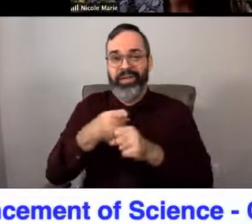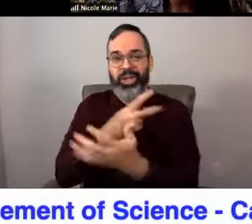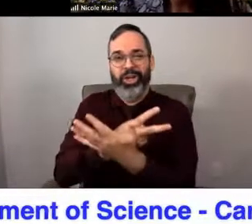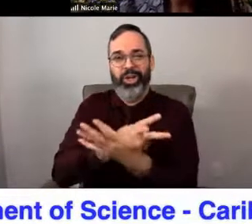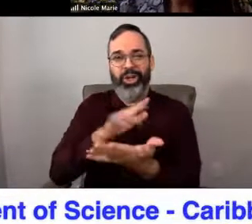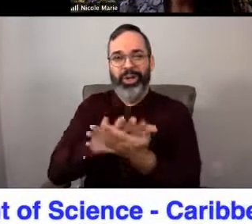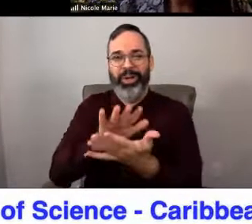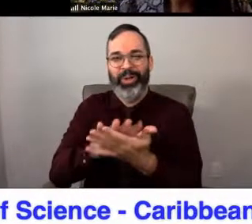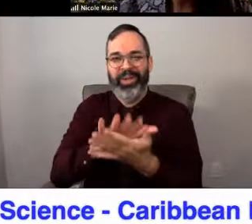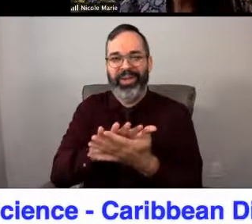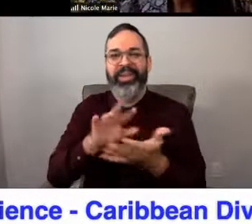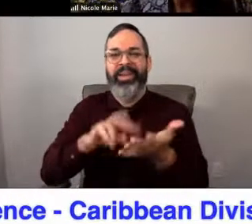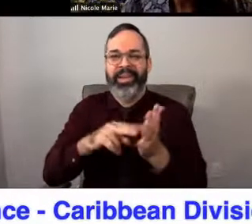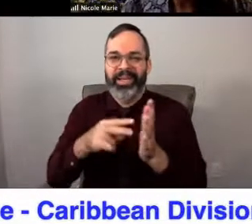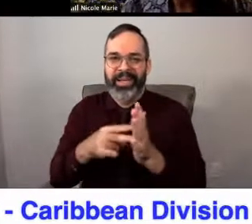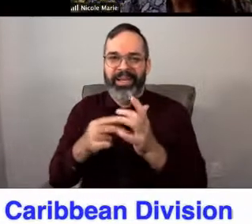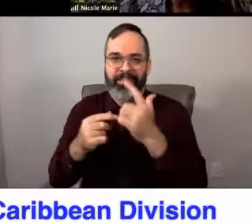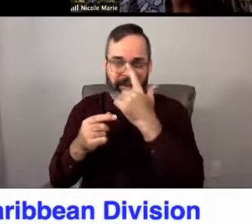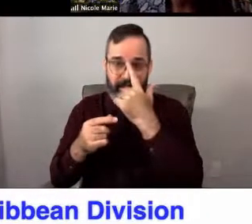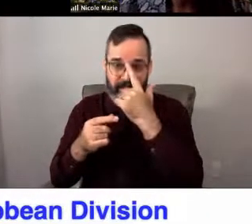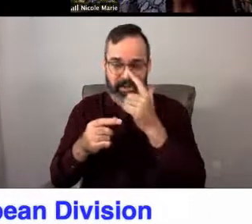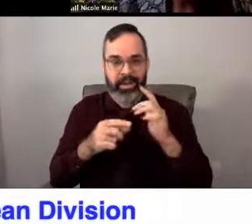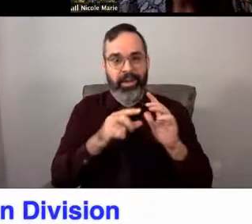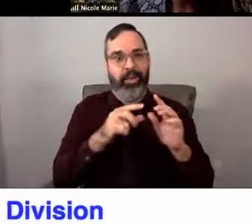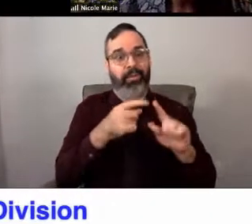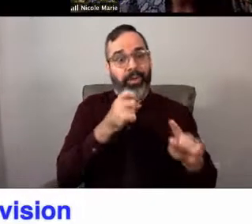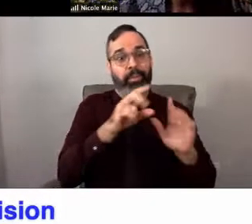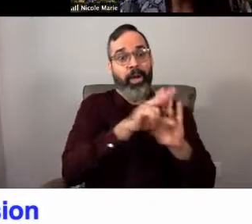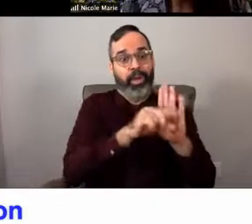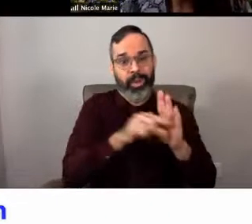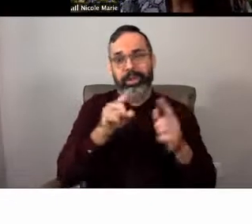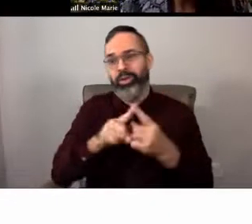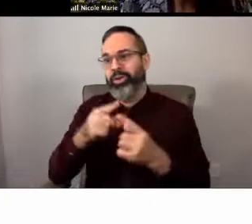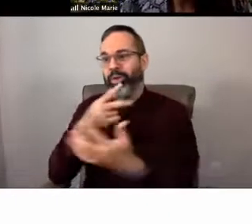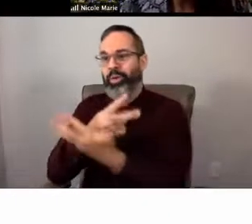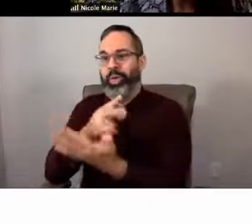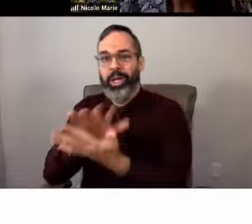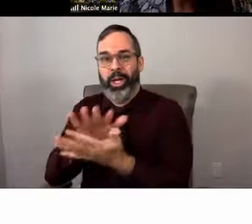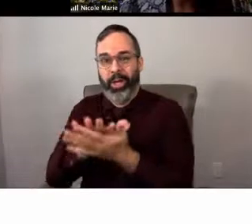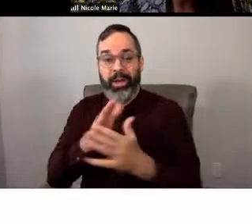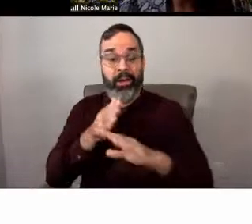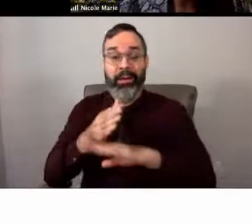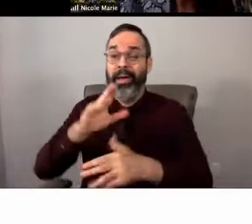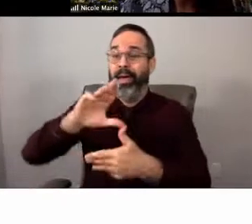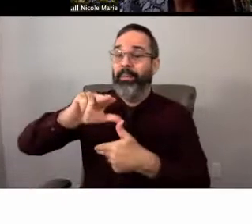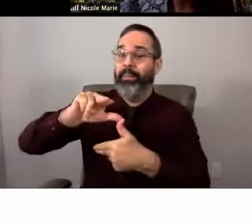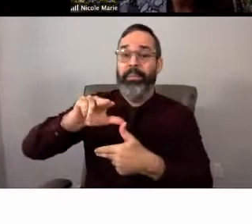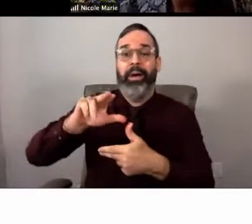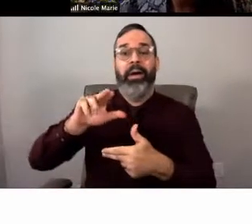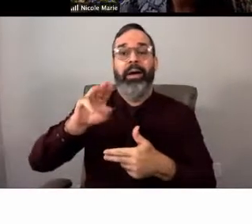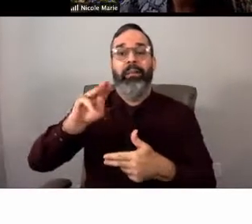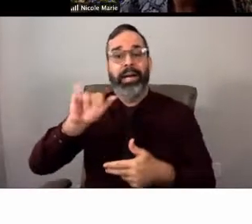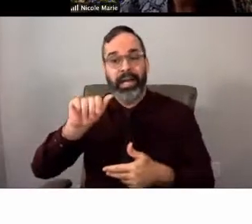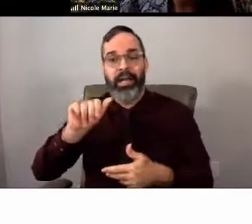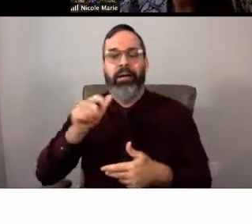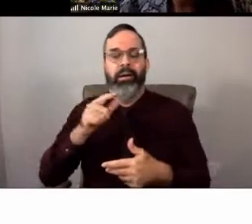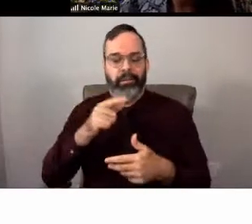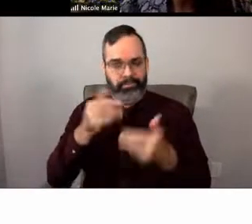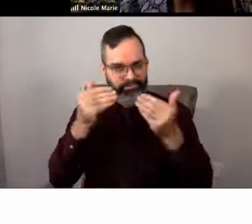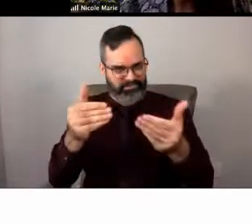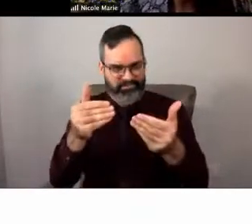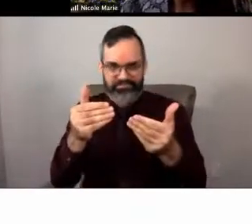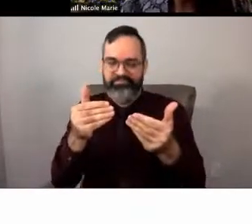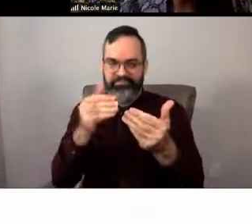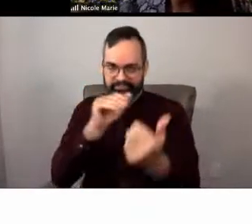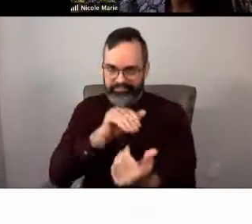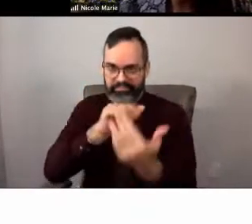was moving from undergrad to grad school, and we decided after Maria to tackle this problem of